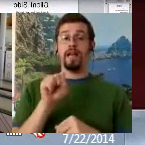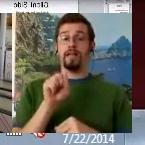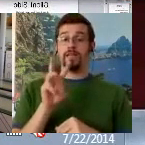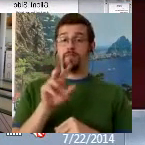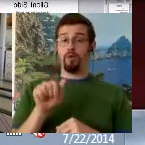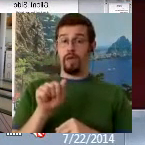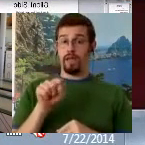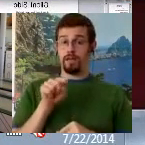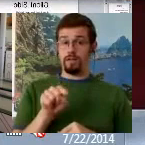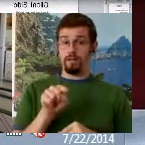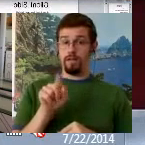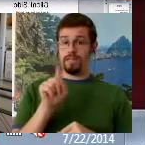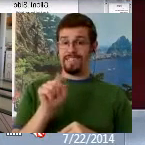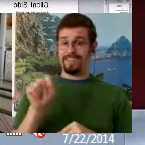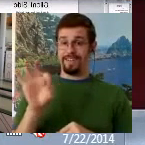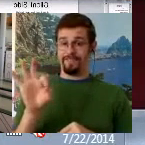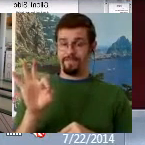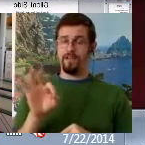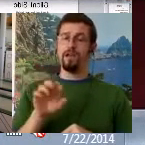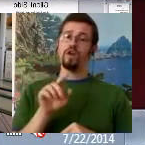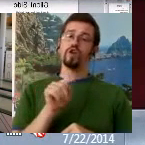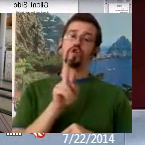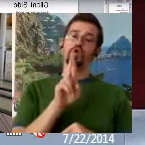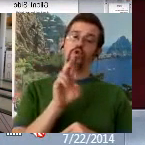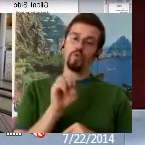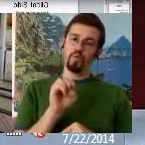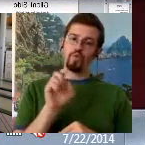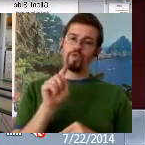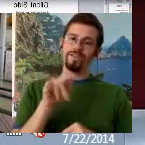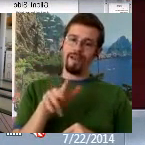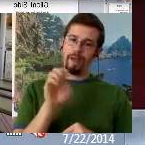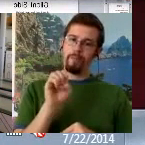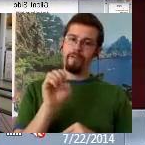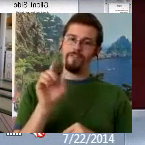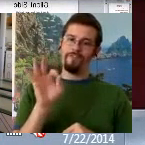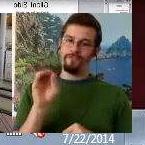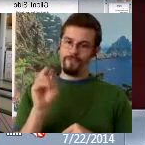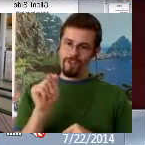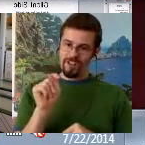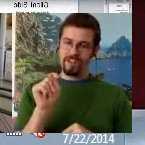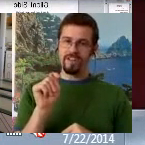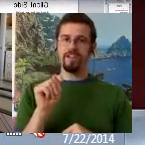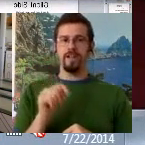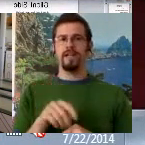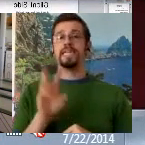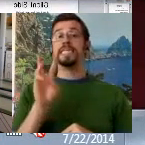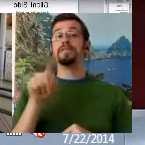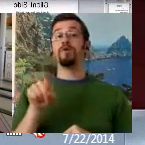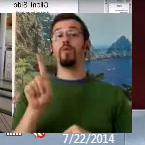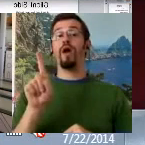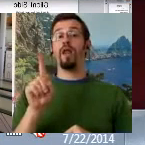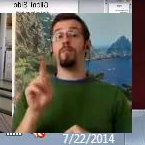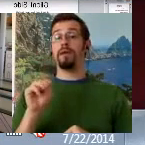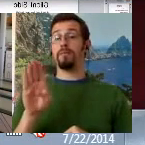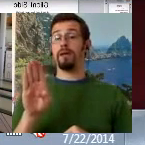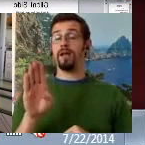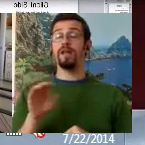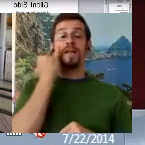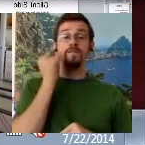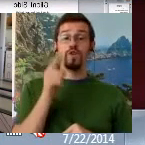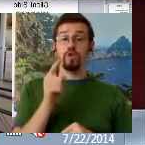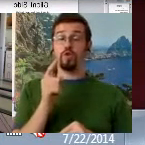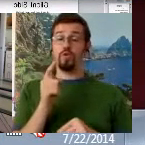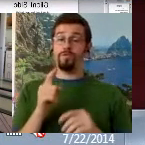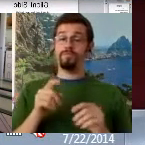iswa.ttf TrueType font. It's 6.1 megabytes. If you enable Graphite in Firefox, you'll be able to use